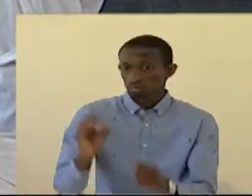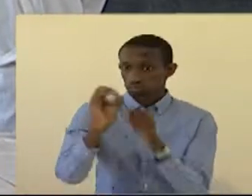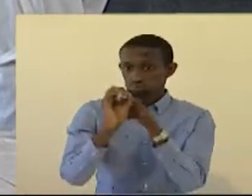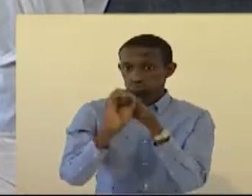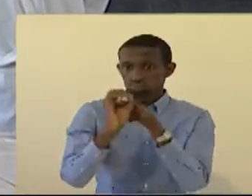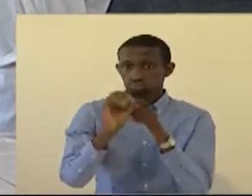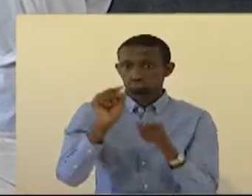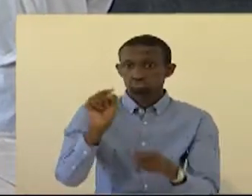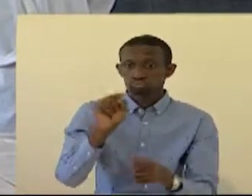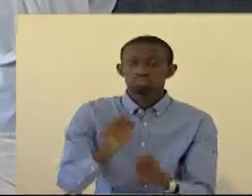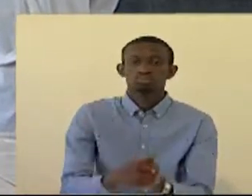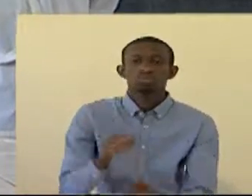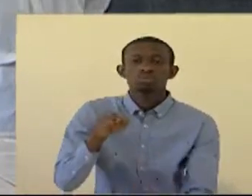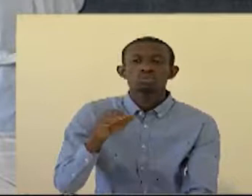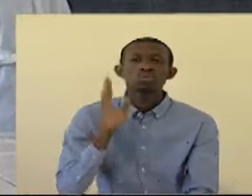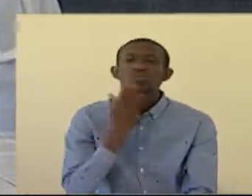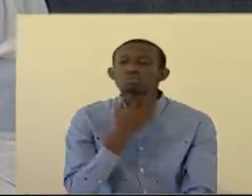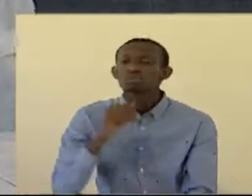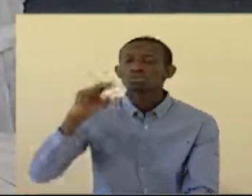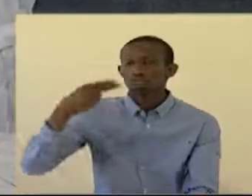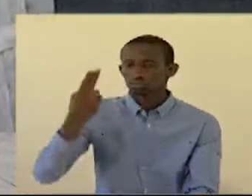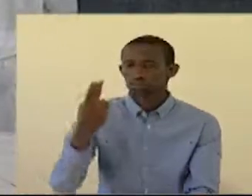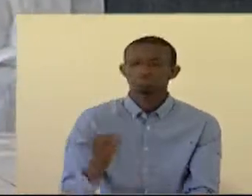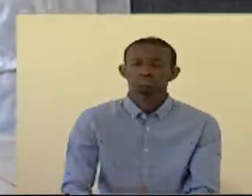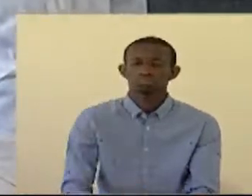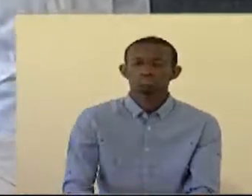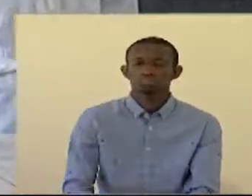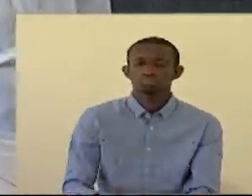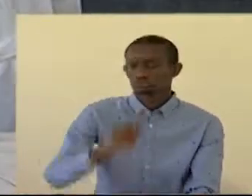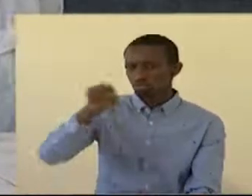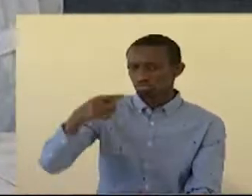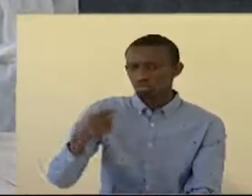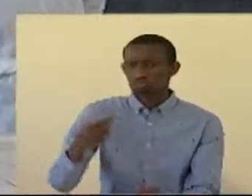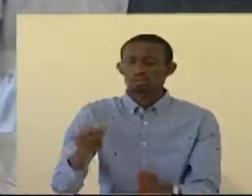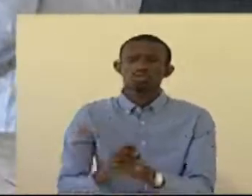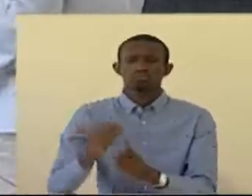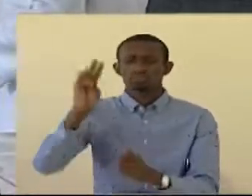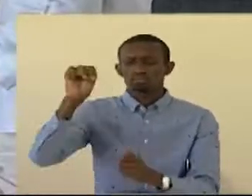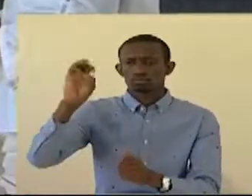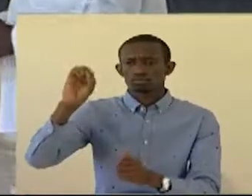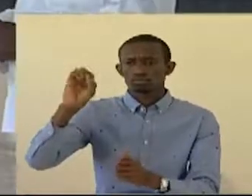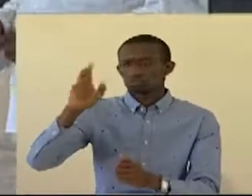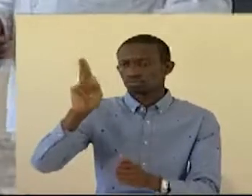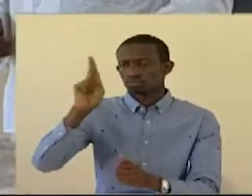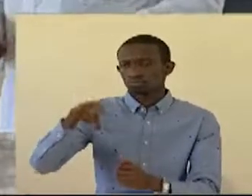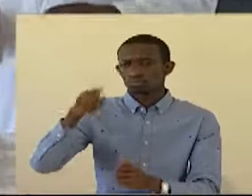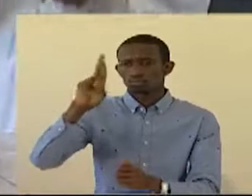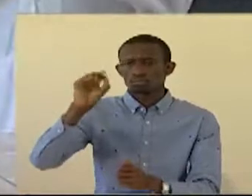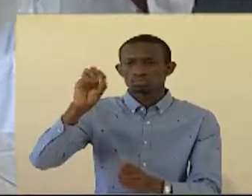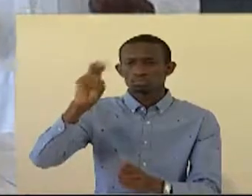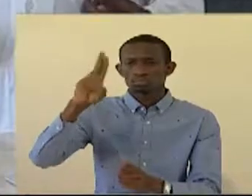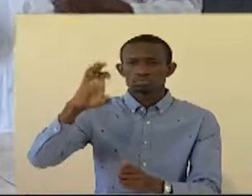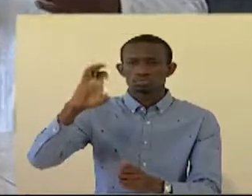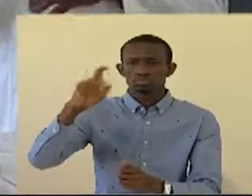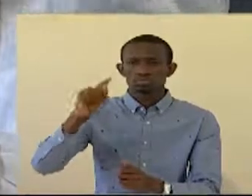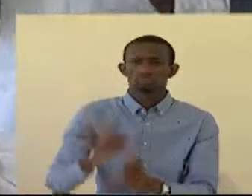along with a water molecule. So these are the products we get, okay? The